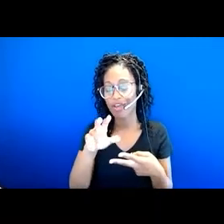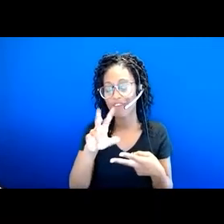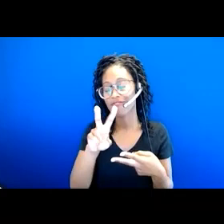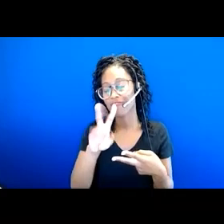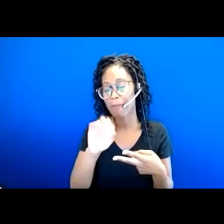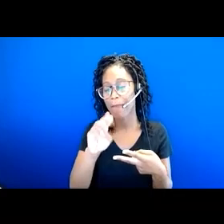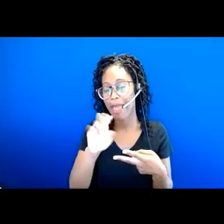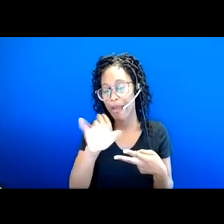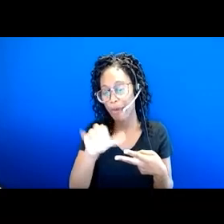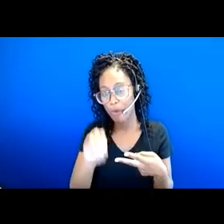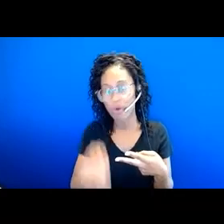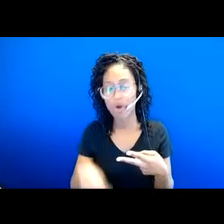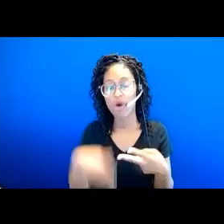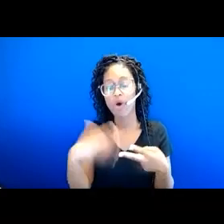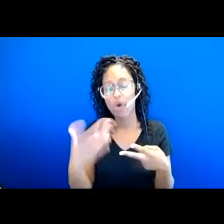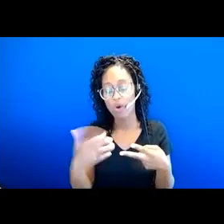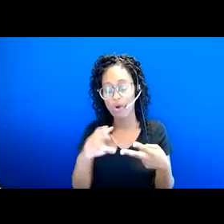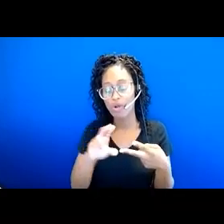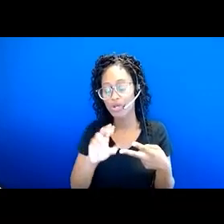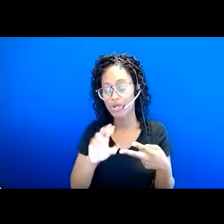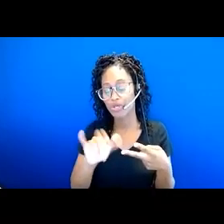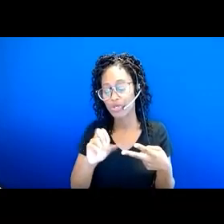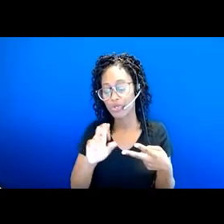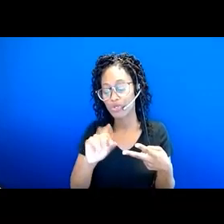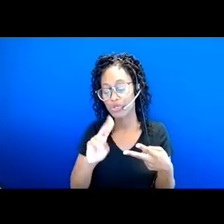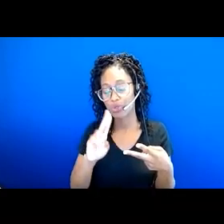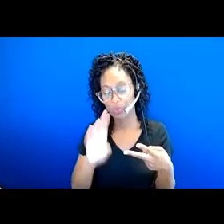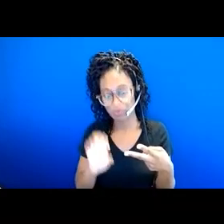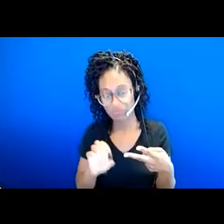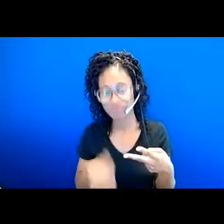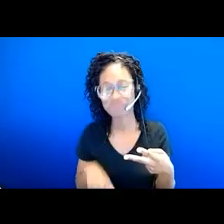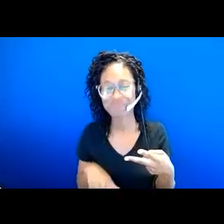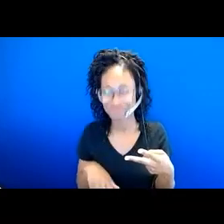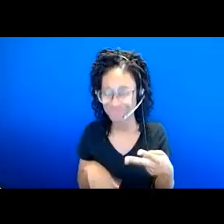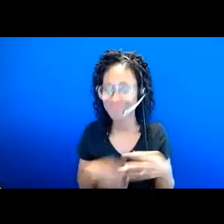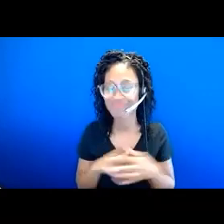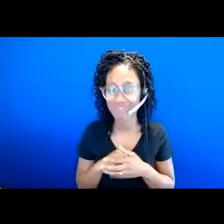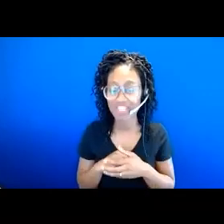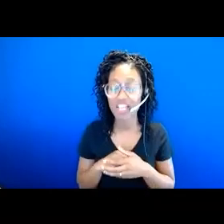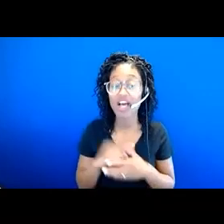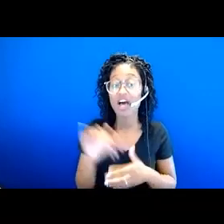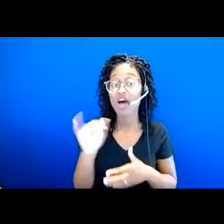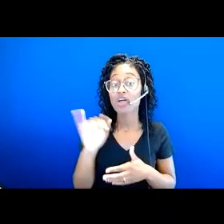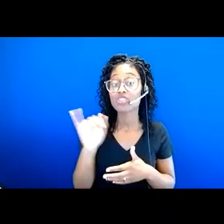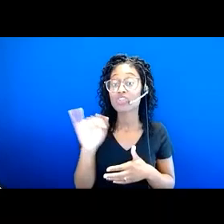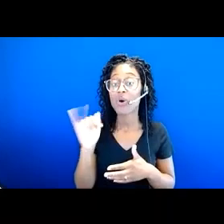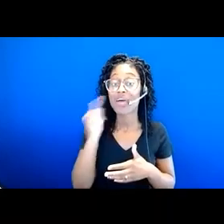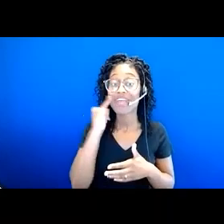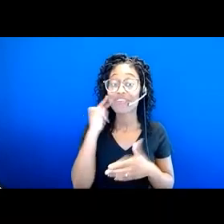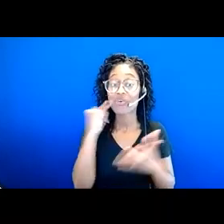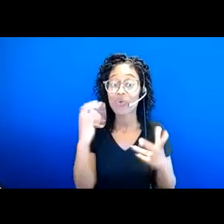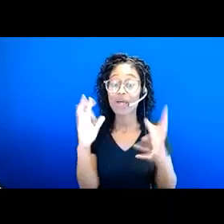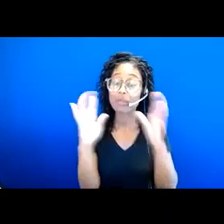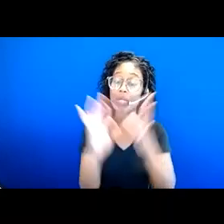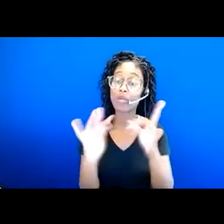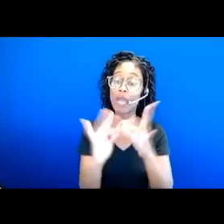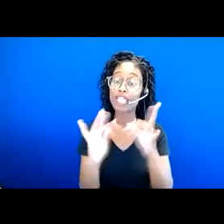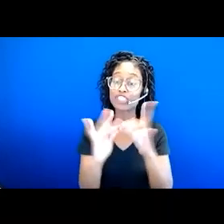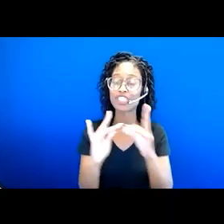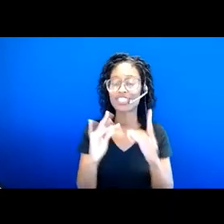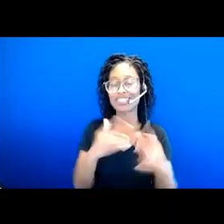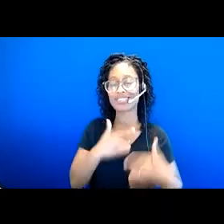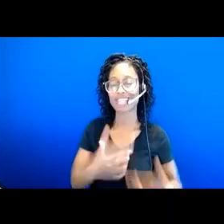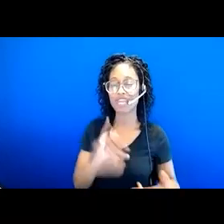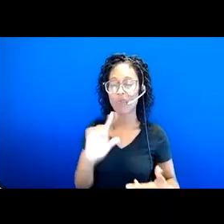The internal narrations, a lot of people like to do that at the top, so I'll just add that up here.